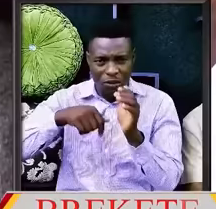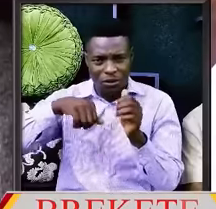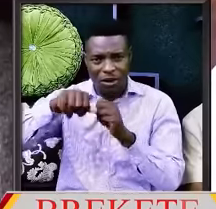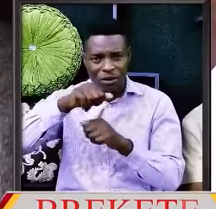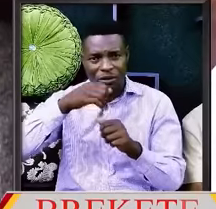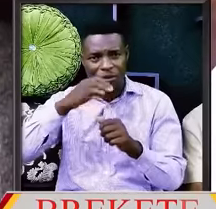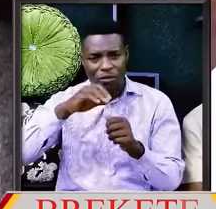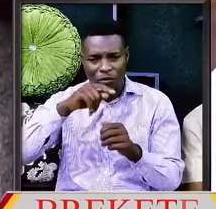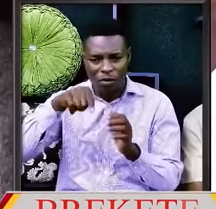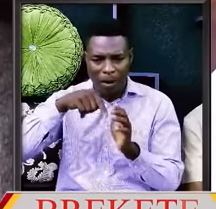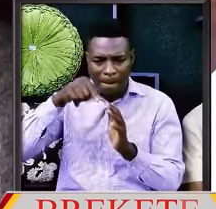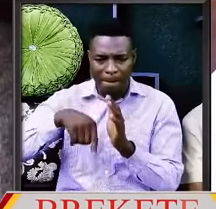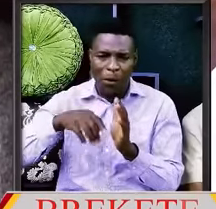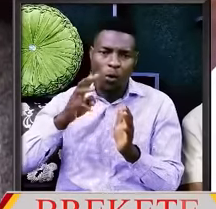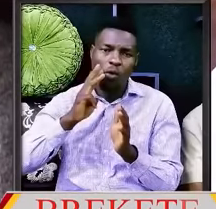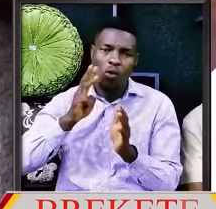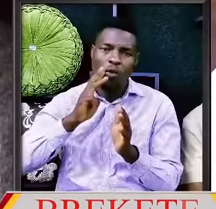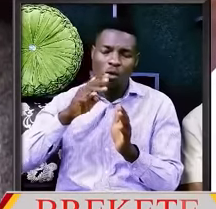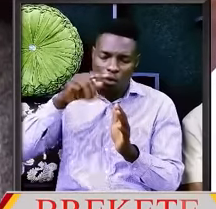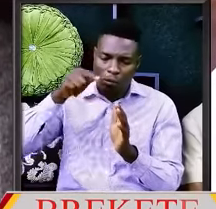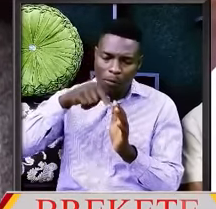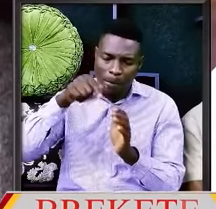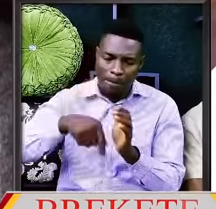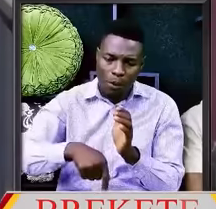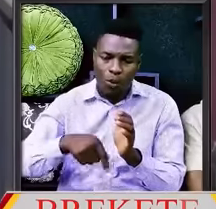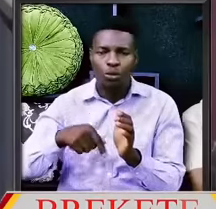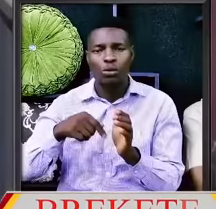of borehole makers. Yes, sir.